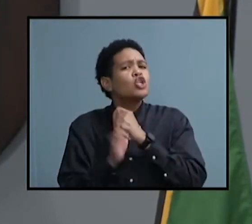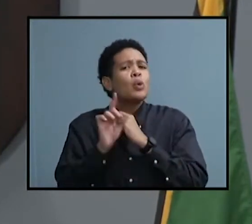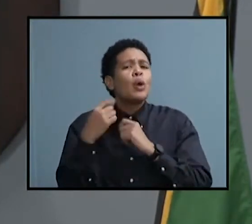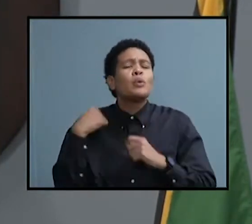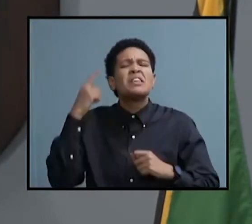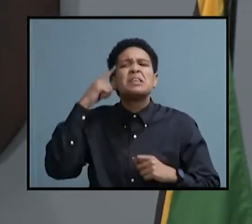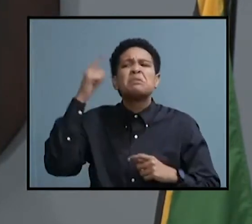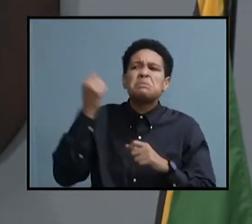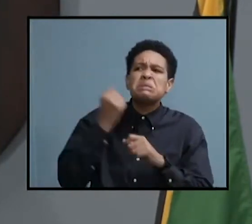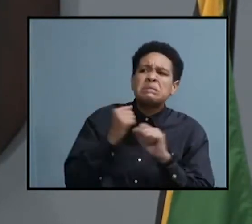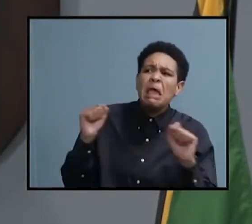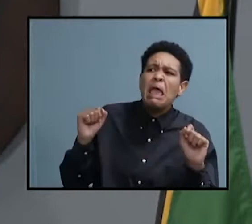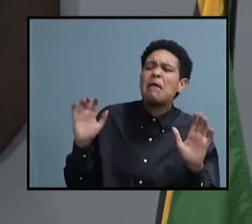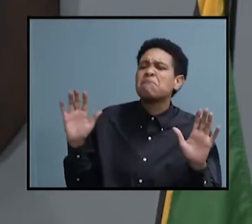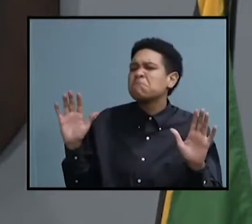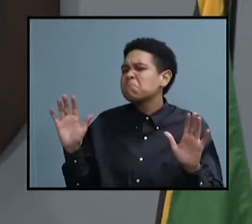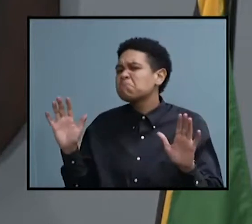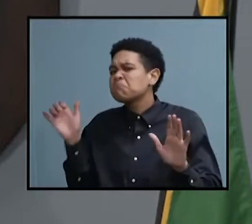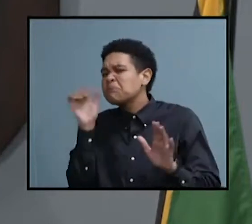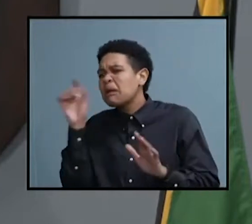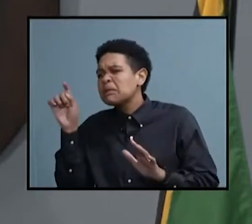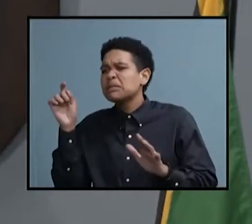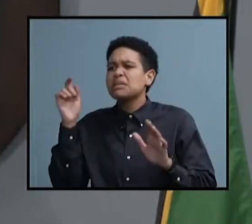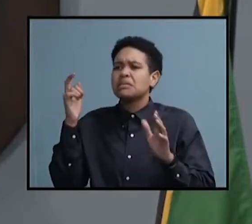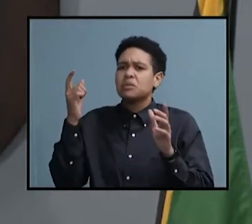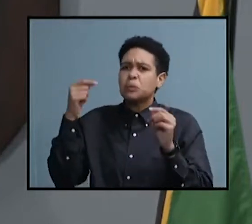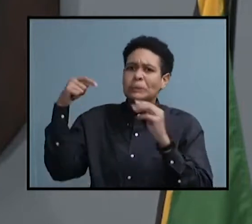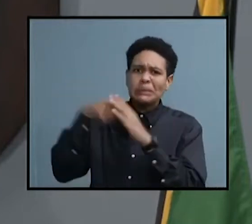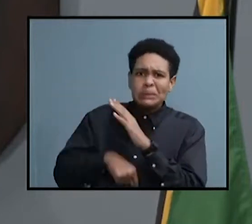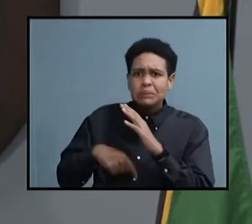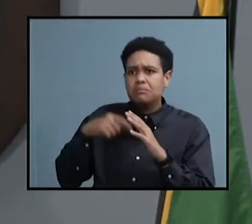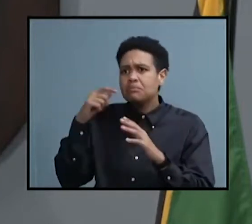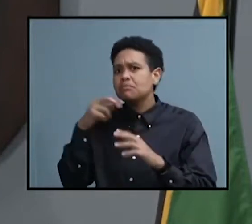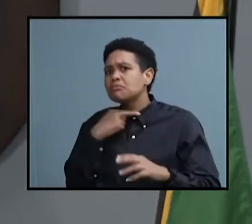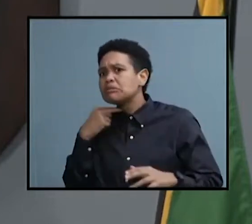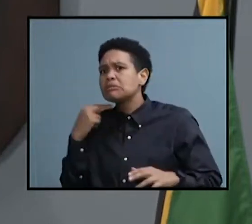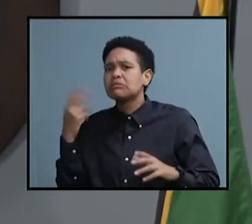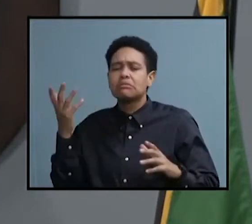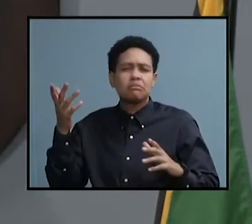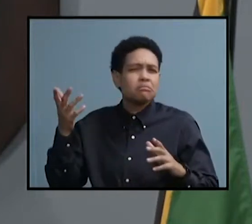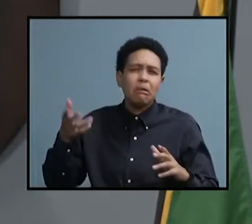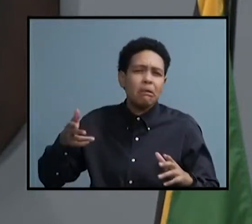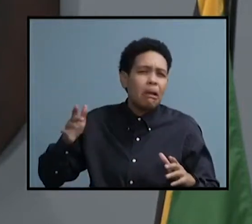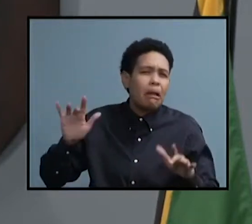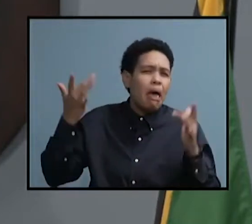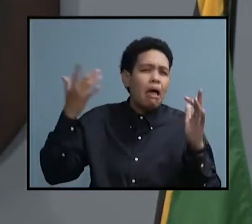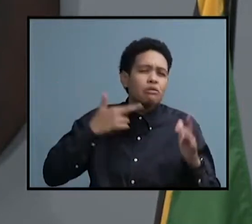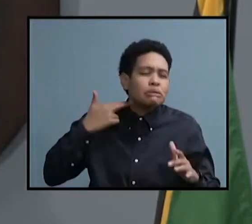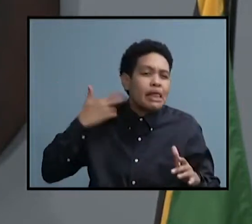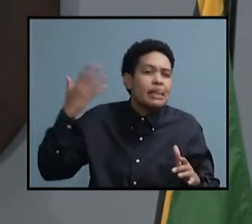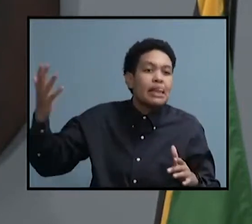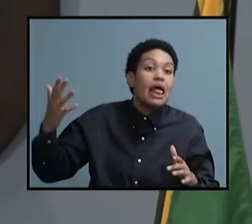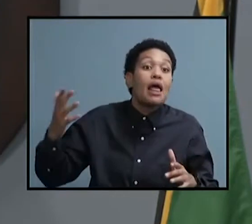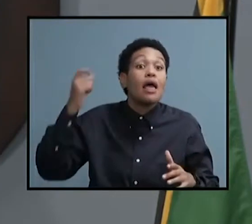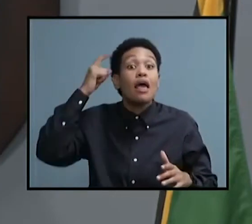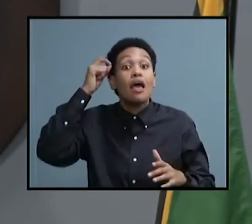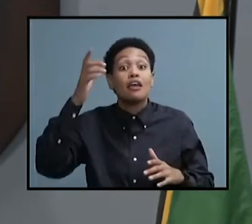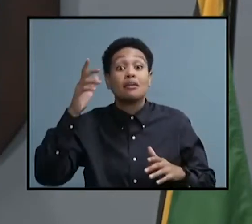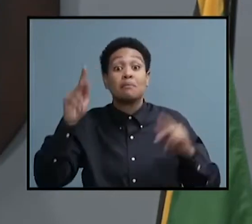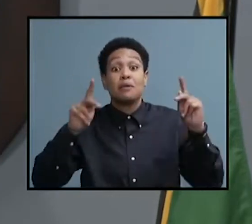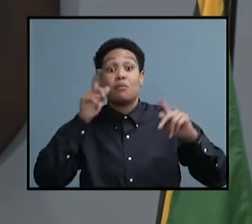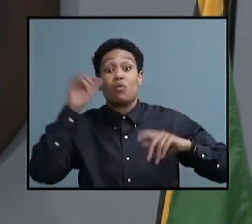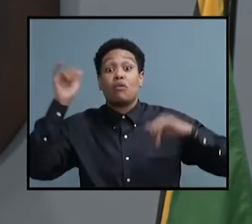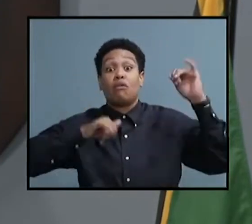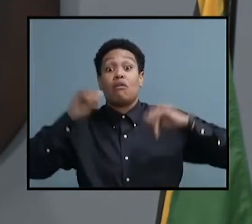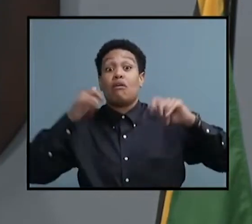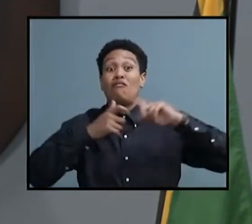consider to be within our bubble. And for clarity, Jamaicans returning from countries not considered to be within our travel bubble